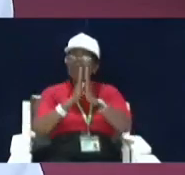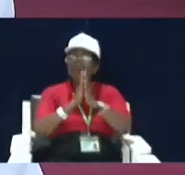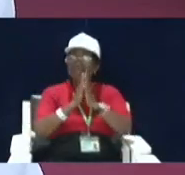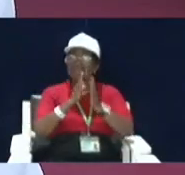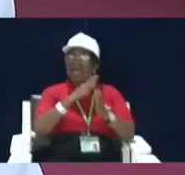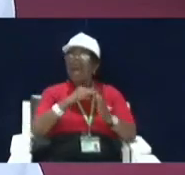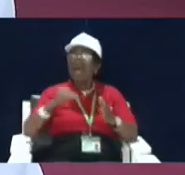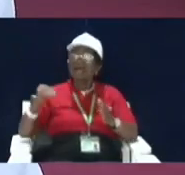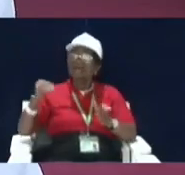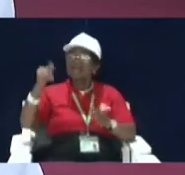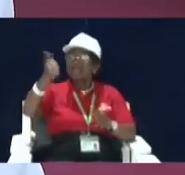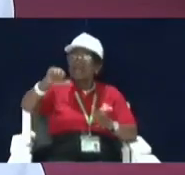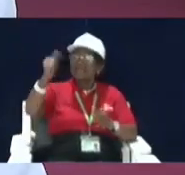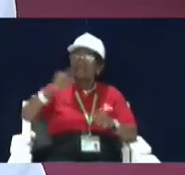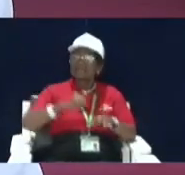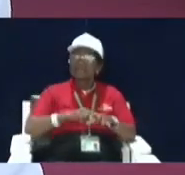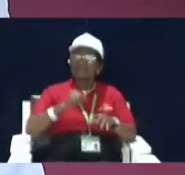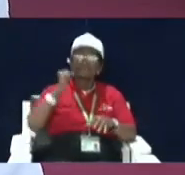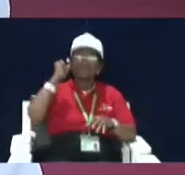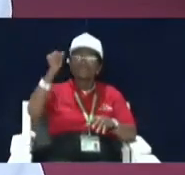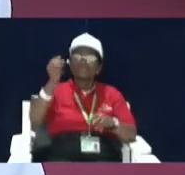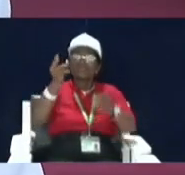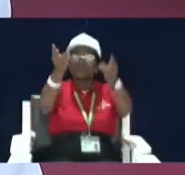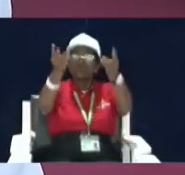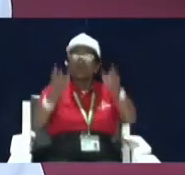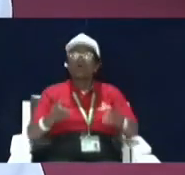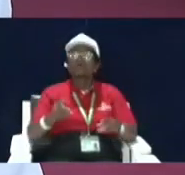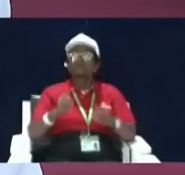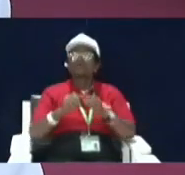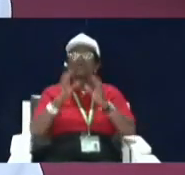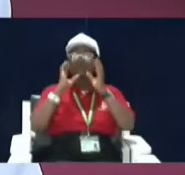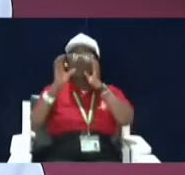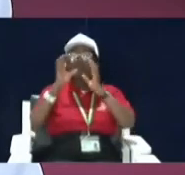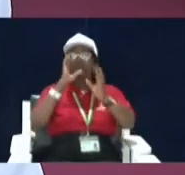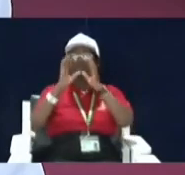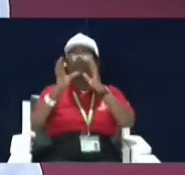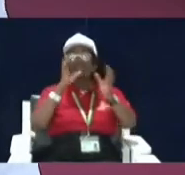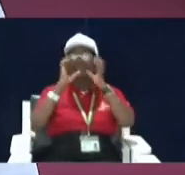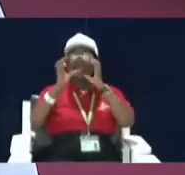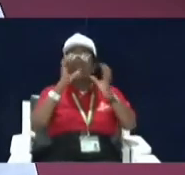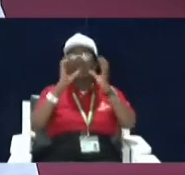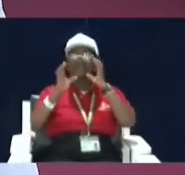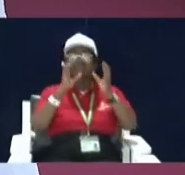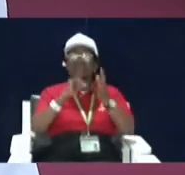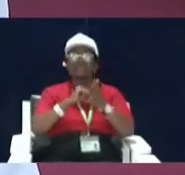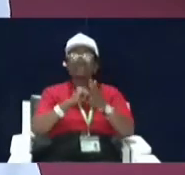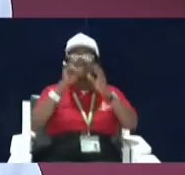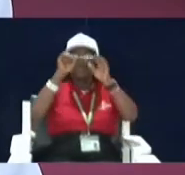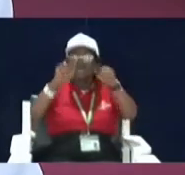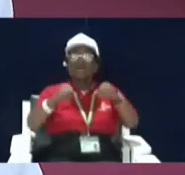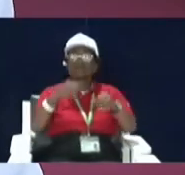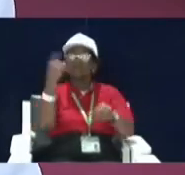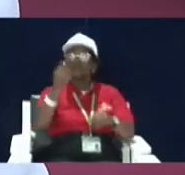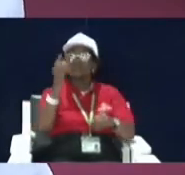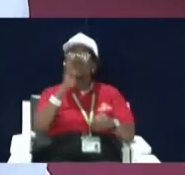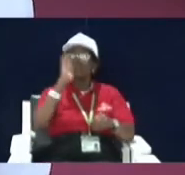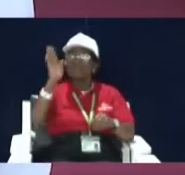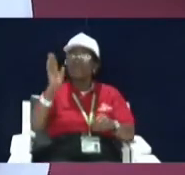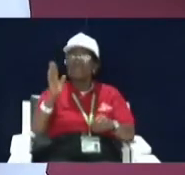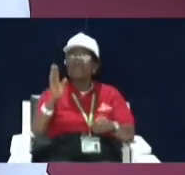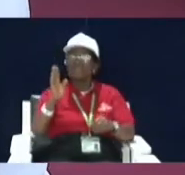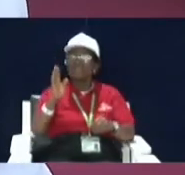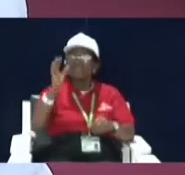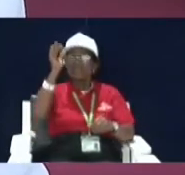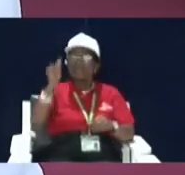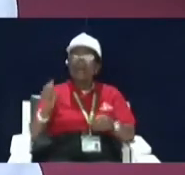to communicate, it can only be by either writing or by texting. And then one